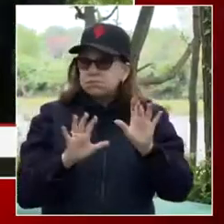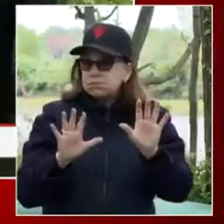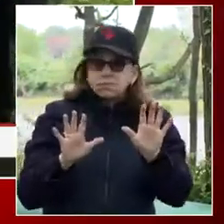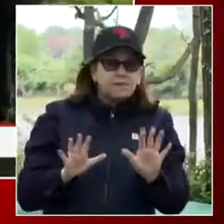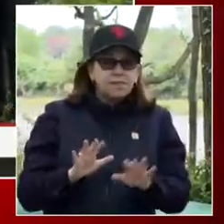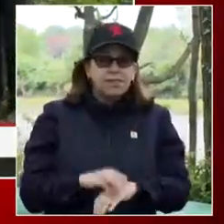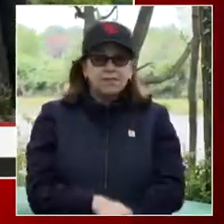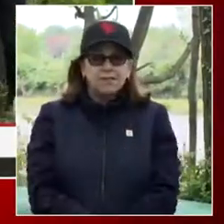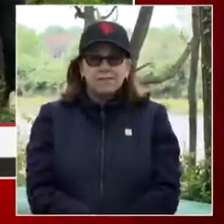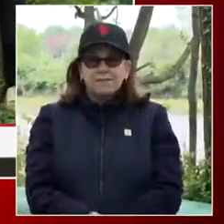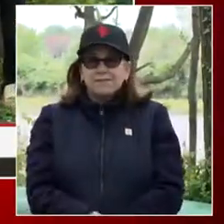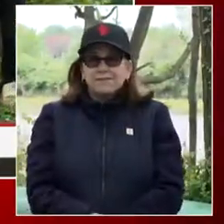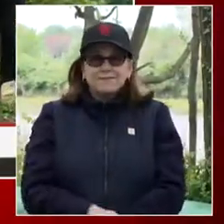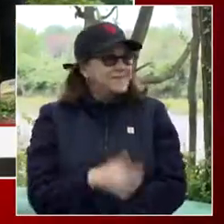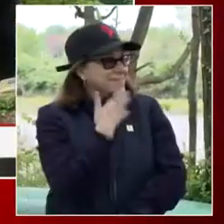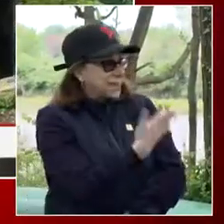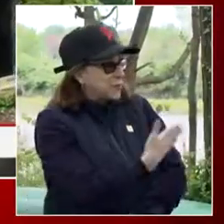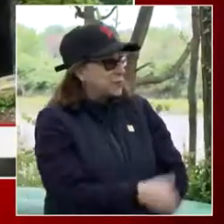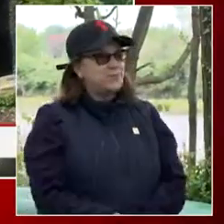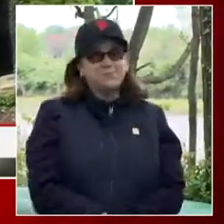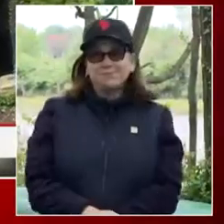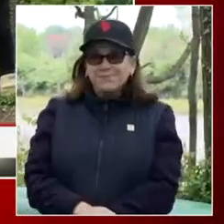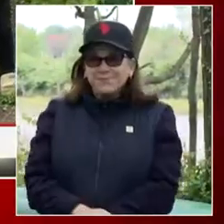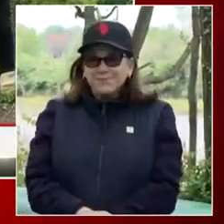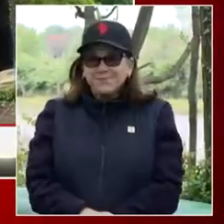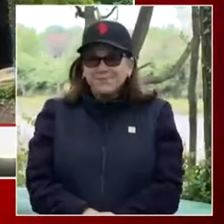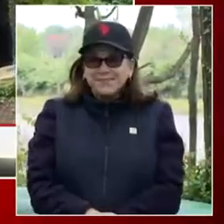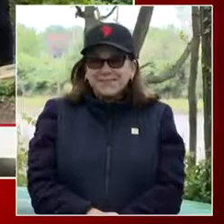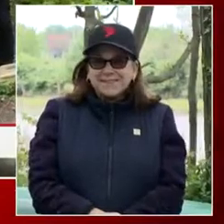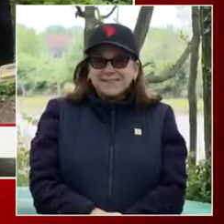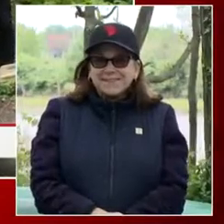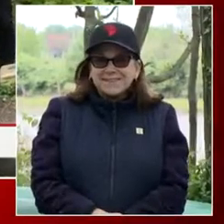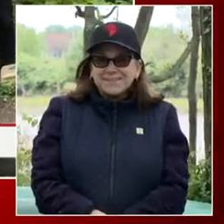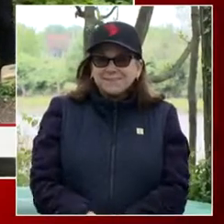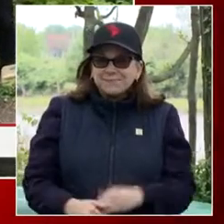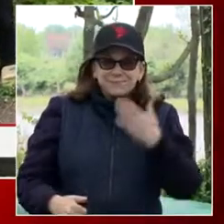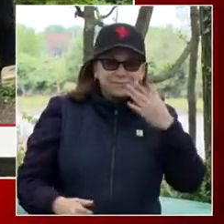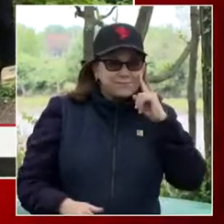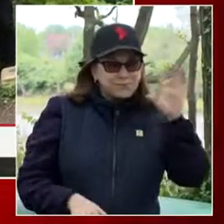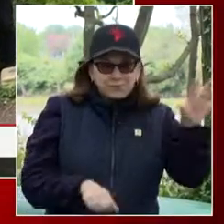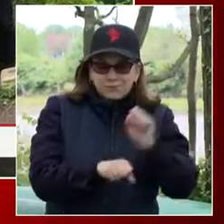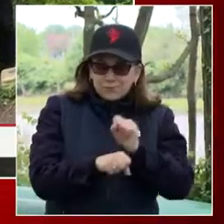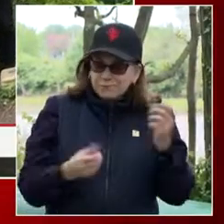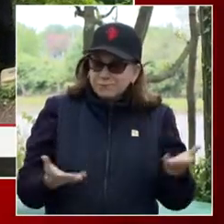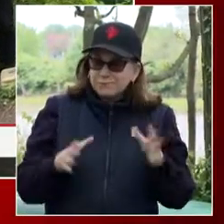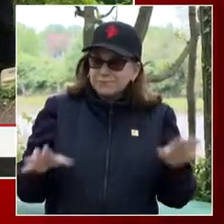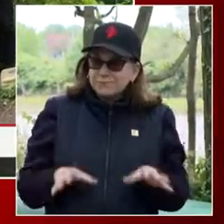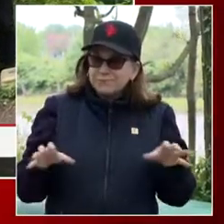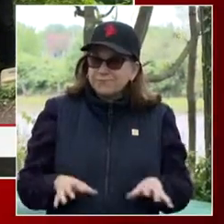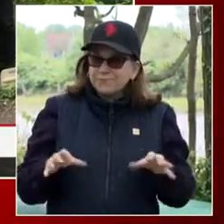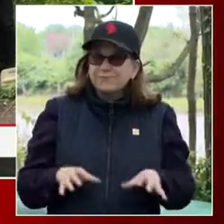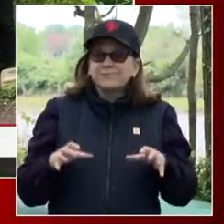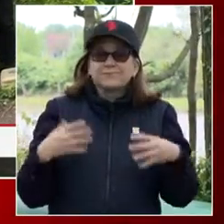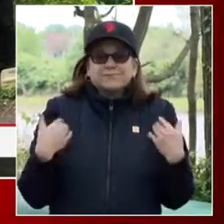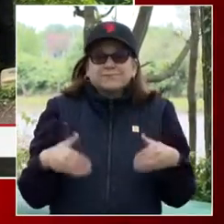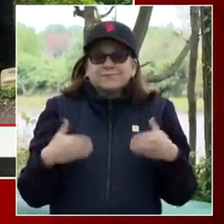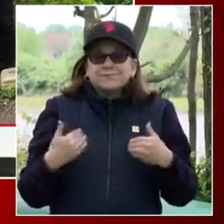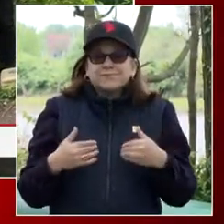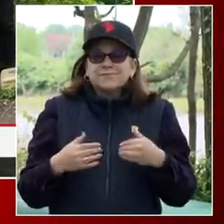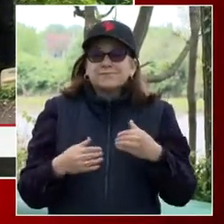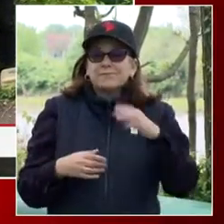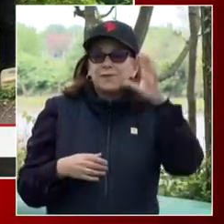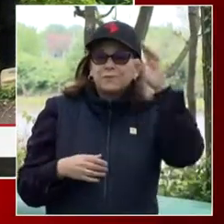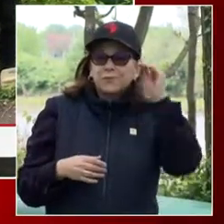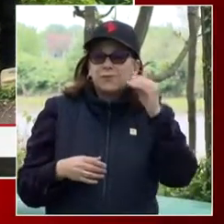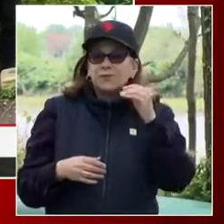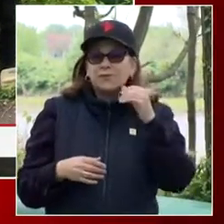Well, thank you, Lee, for your work here, for Living Classrooms, and our boys and girls from the Alley